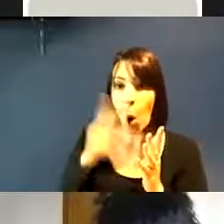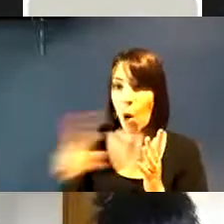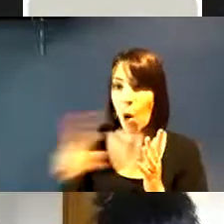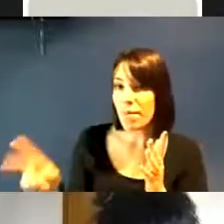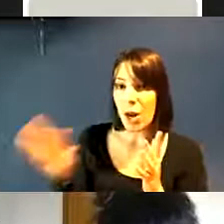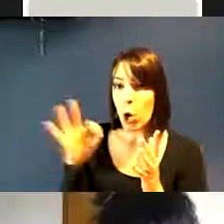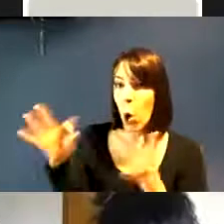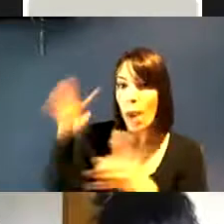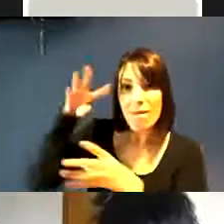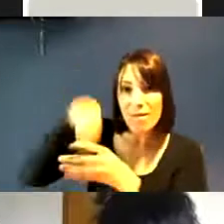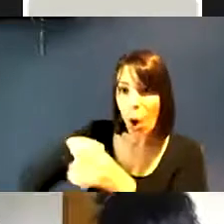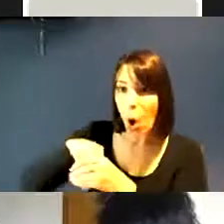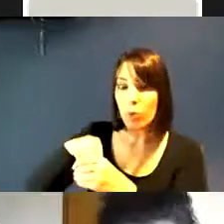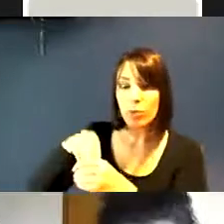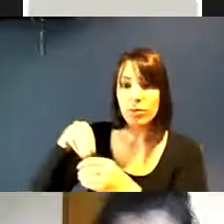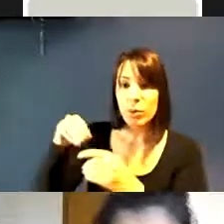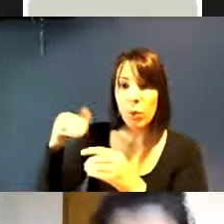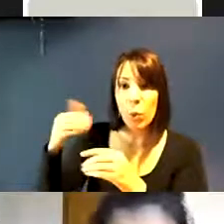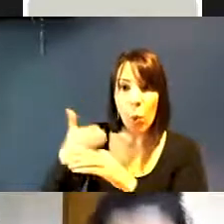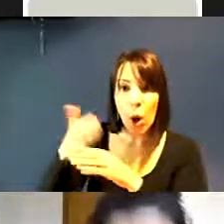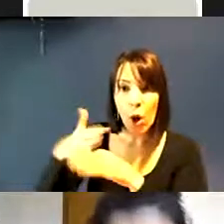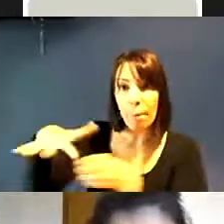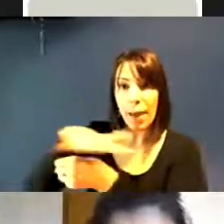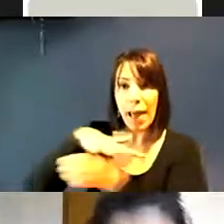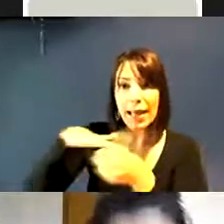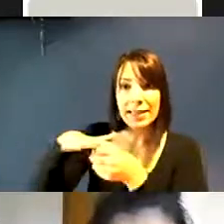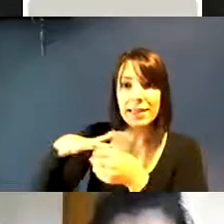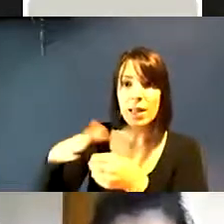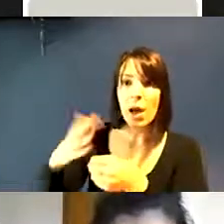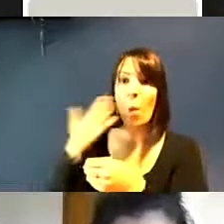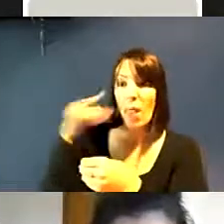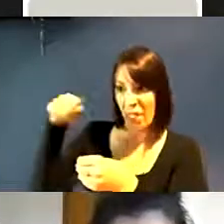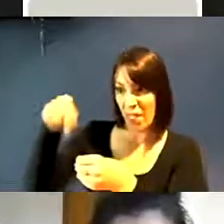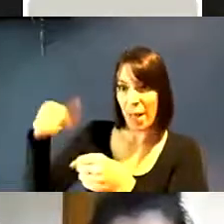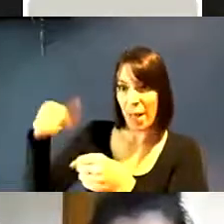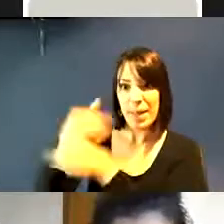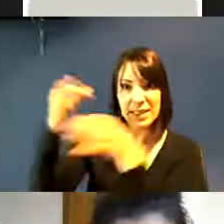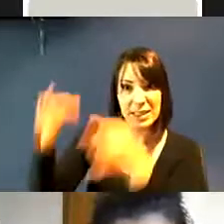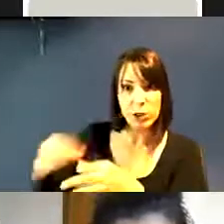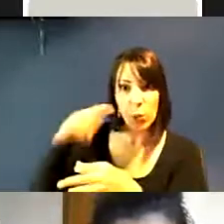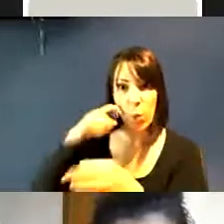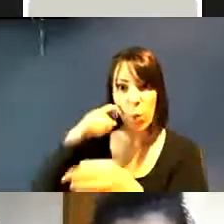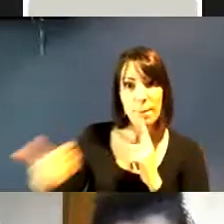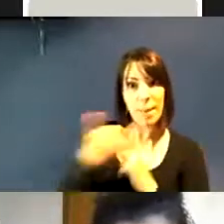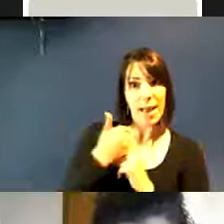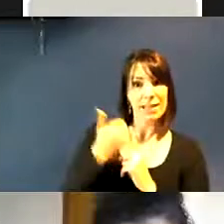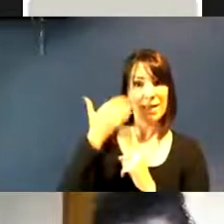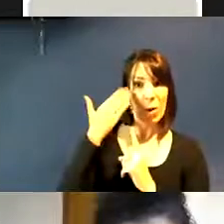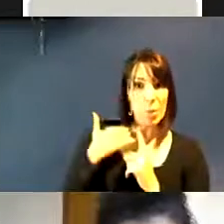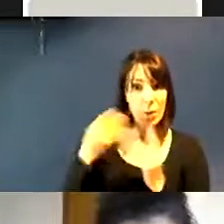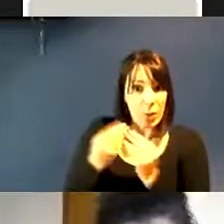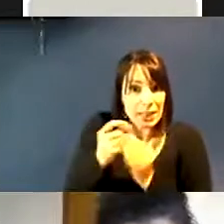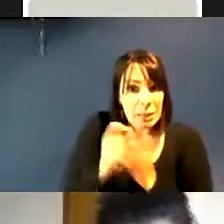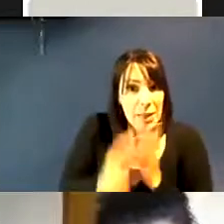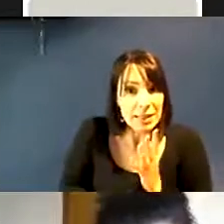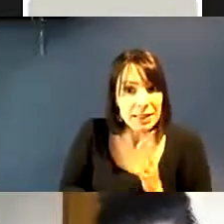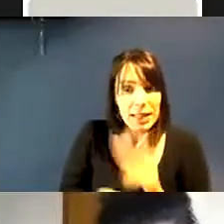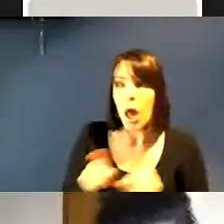workplaces where important decisions are being made, thinking about management roles, thinking about corporate